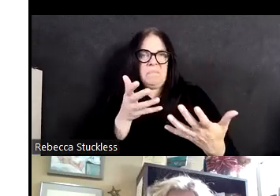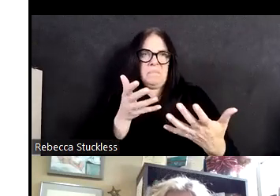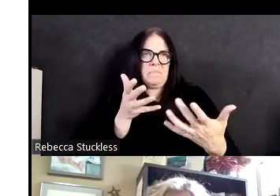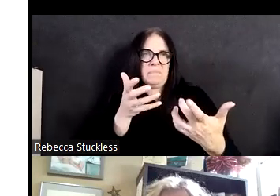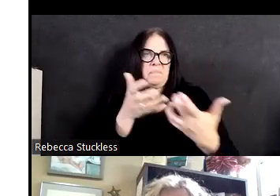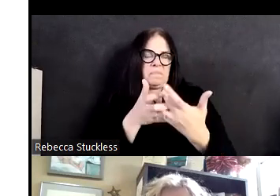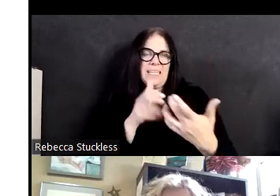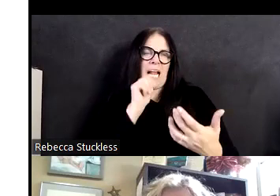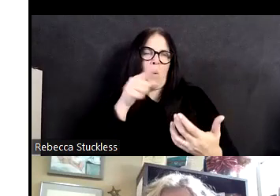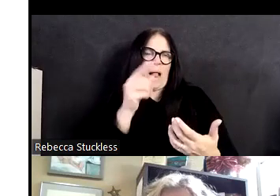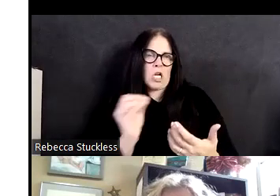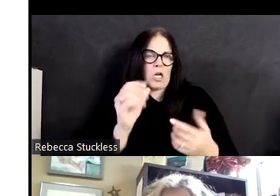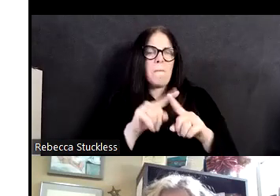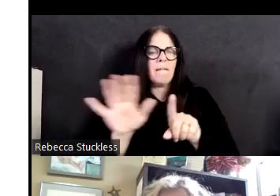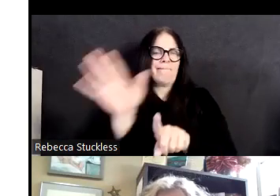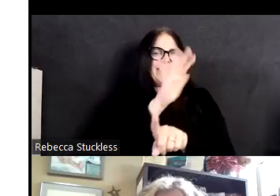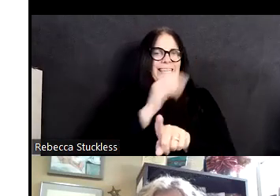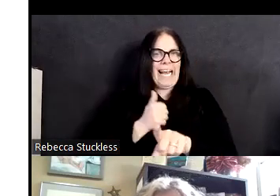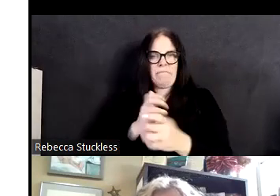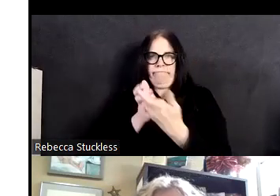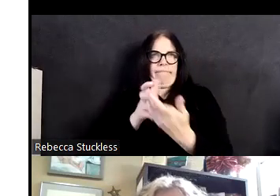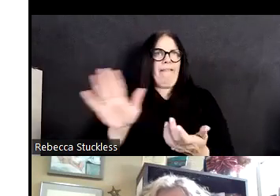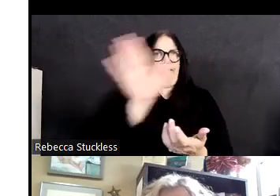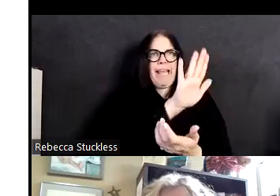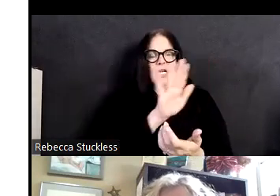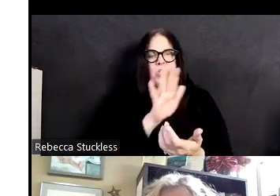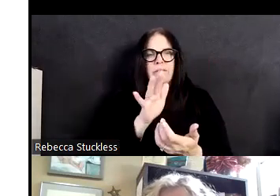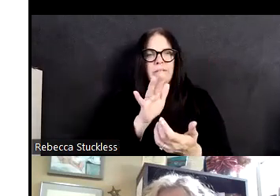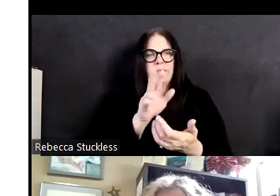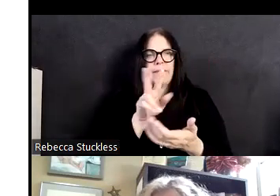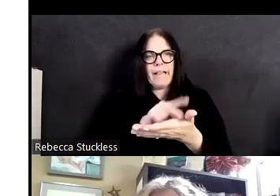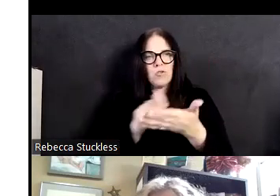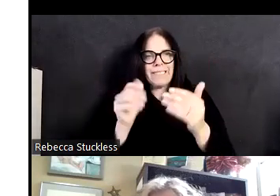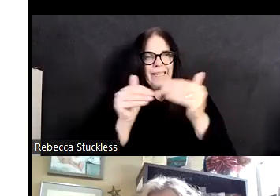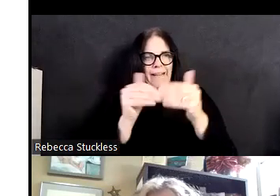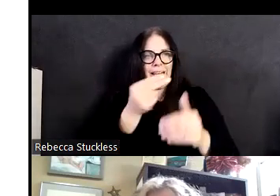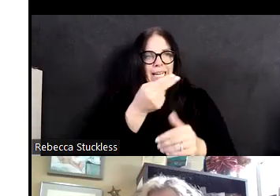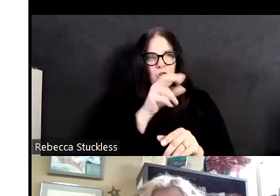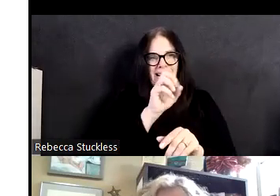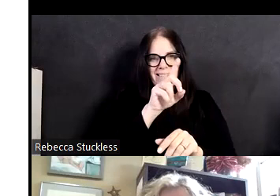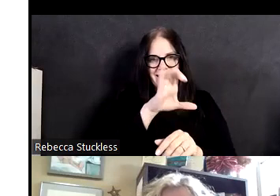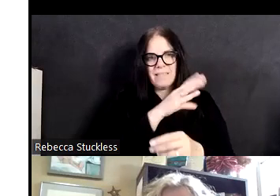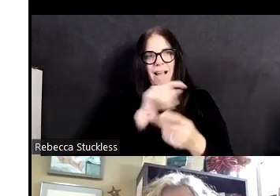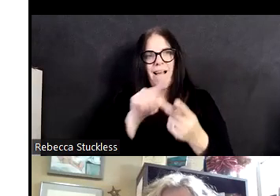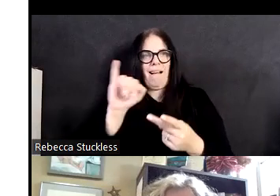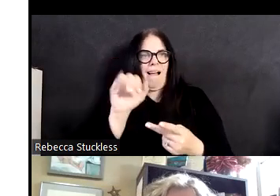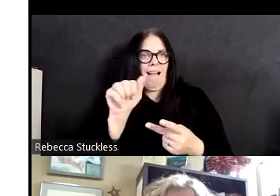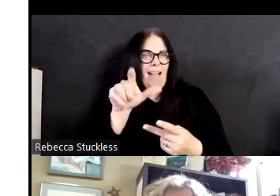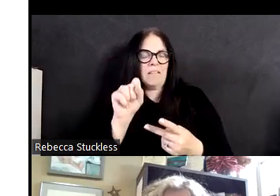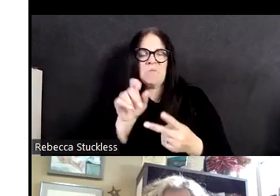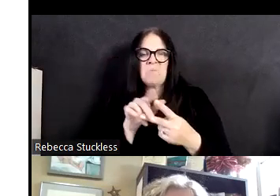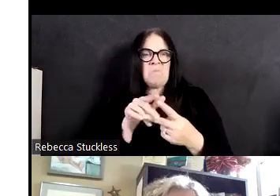only Ontario, but across Canada as well. So those are common literacy levels that you would see